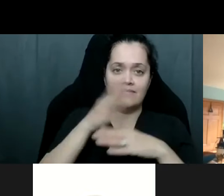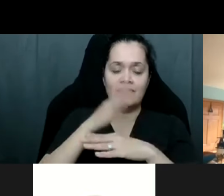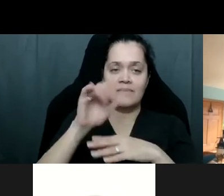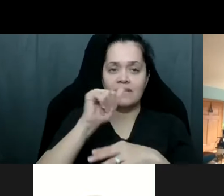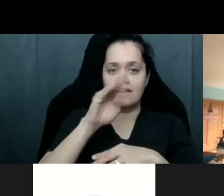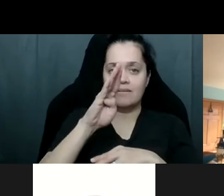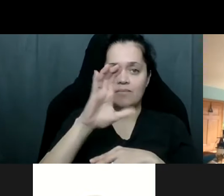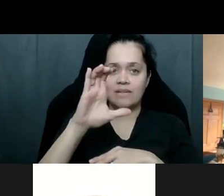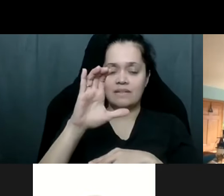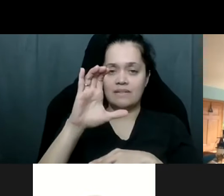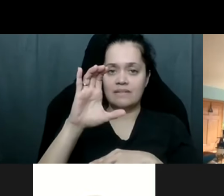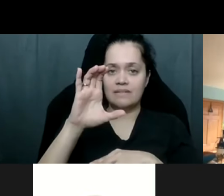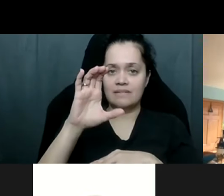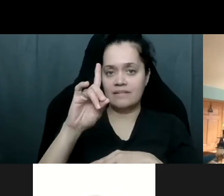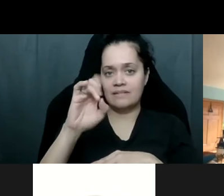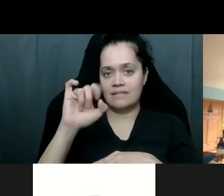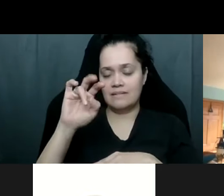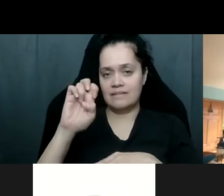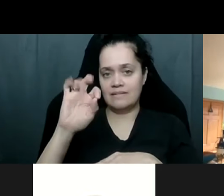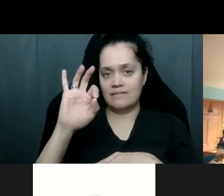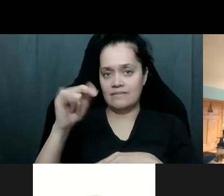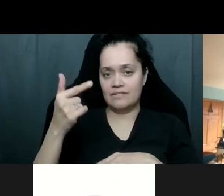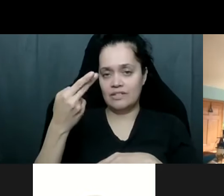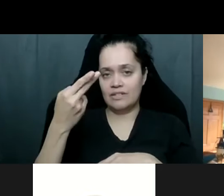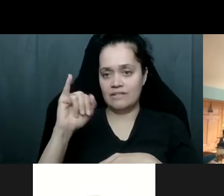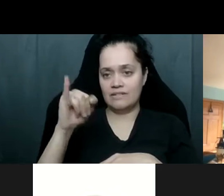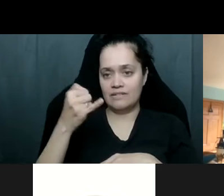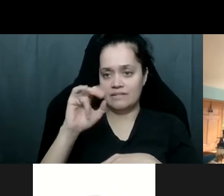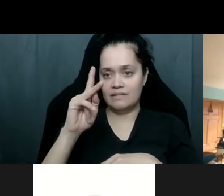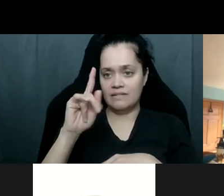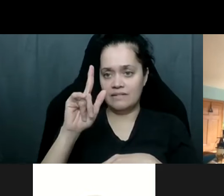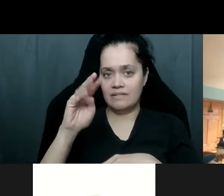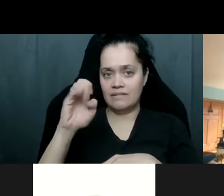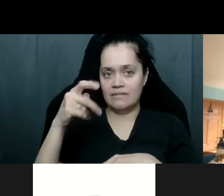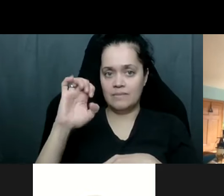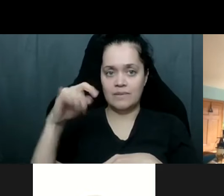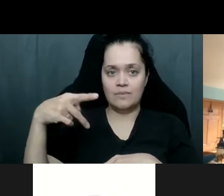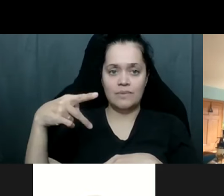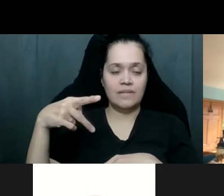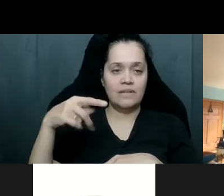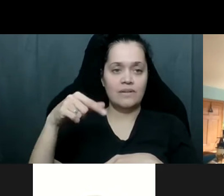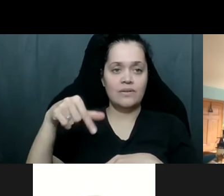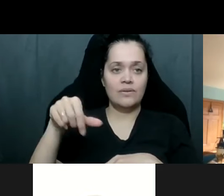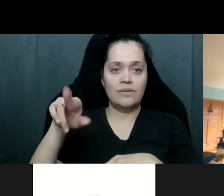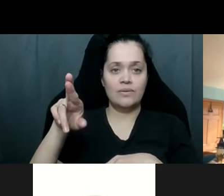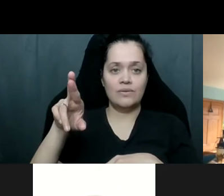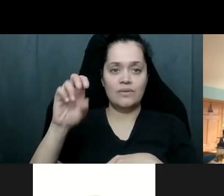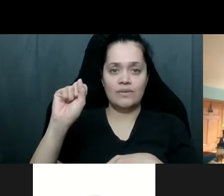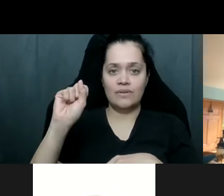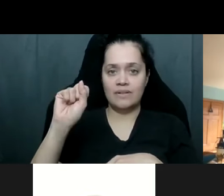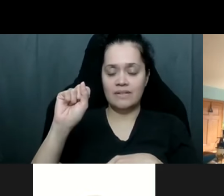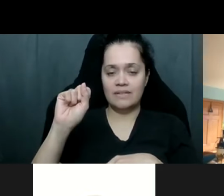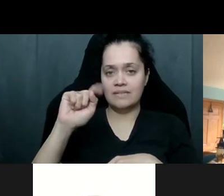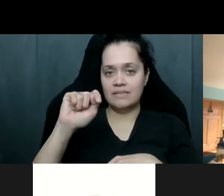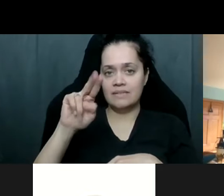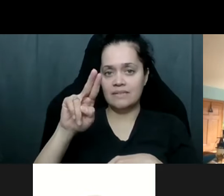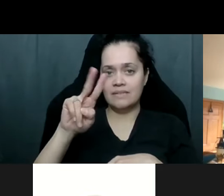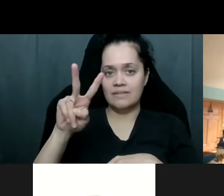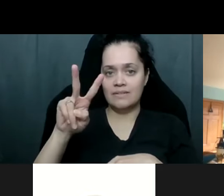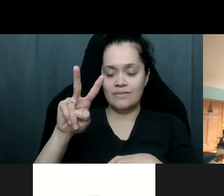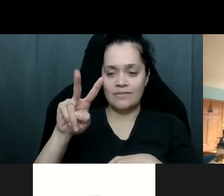B, C, D, E, F, G, H, I, J, K, L, M, N, O, P, Q, R, S,